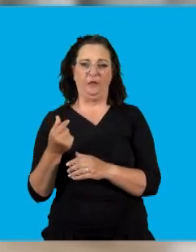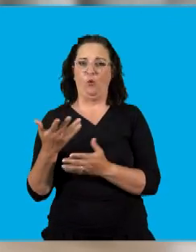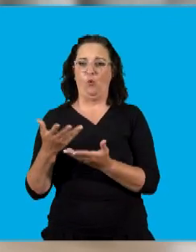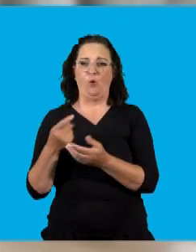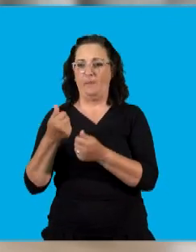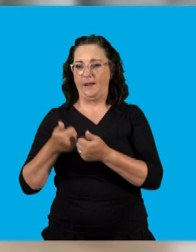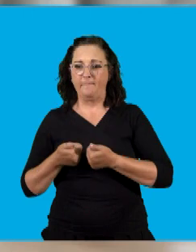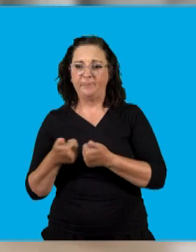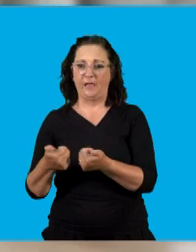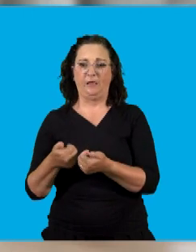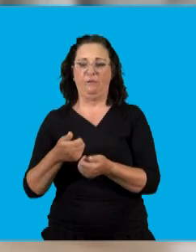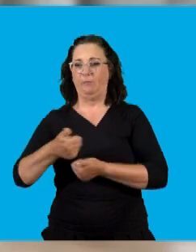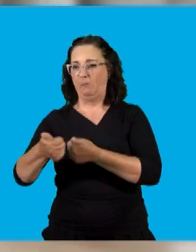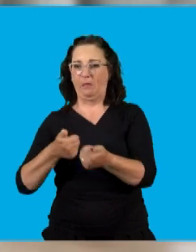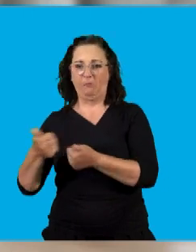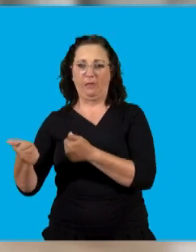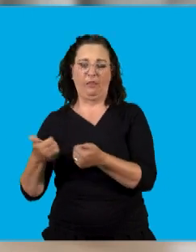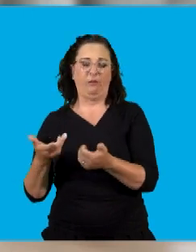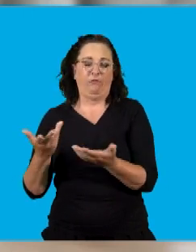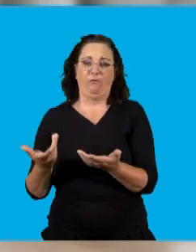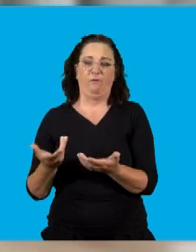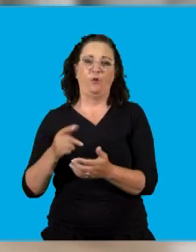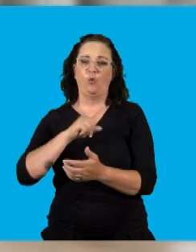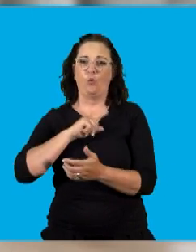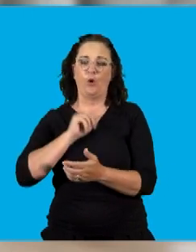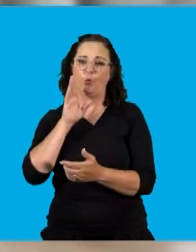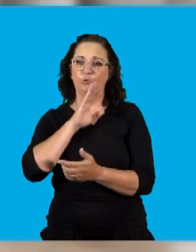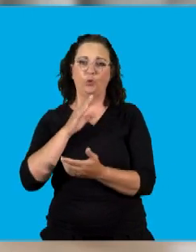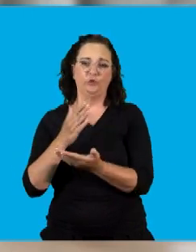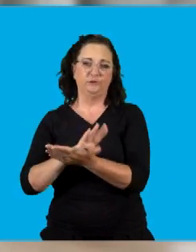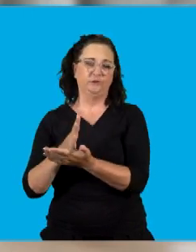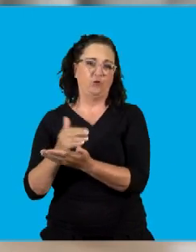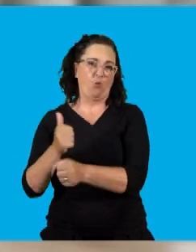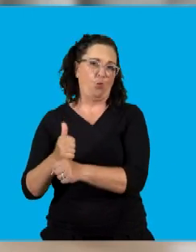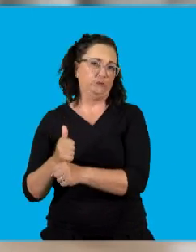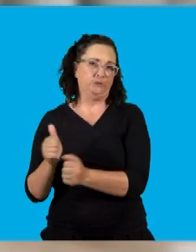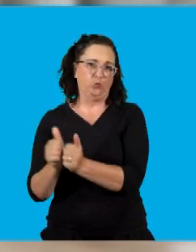is going to go to any person because it does not have shareholders.